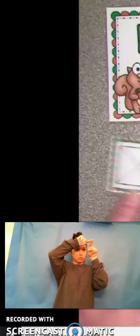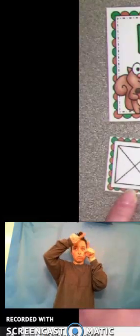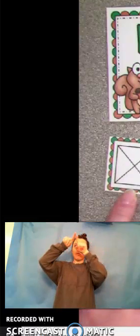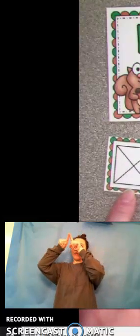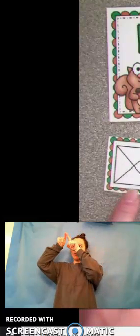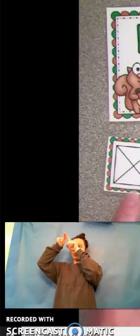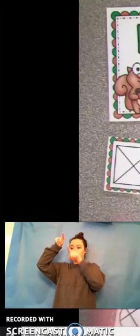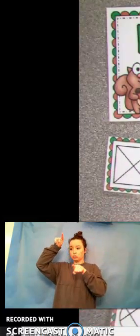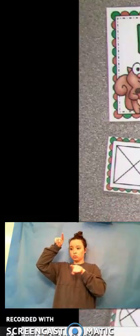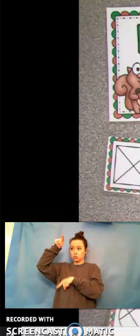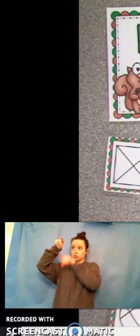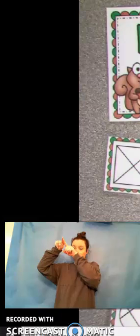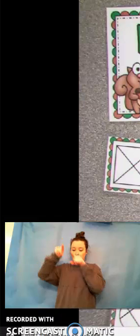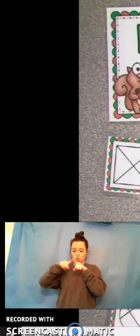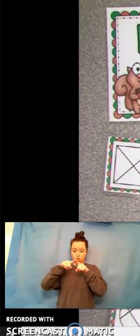go over here.